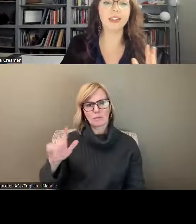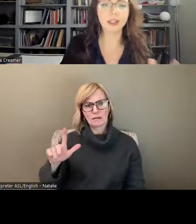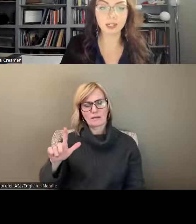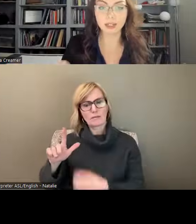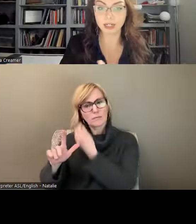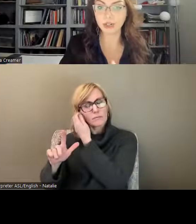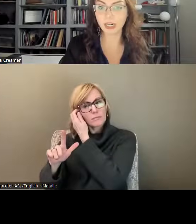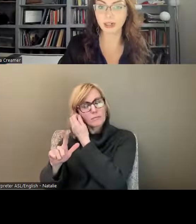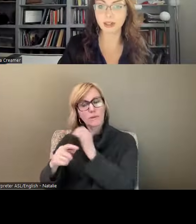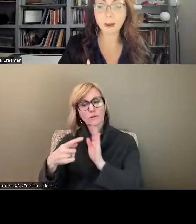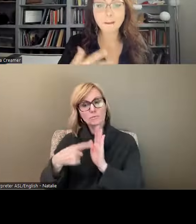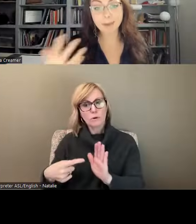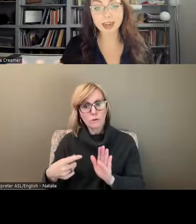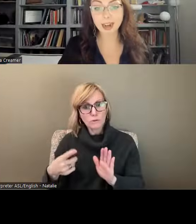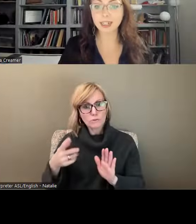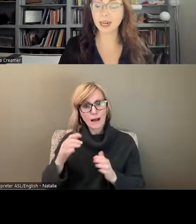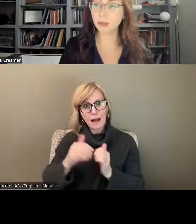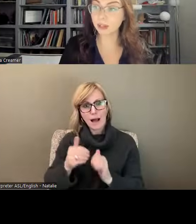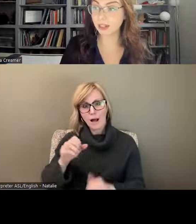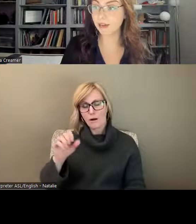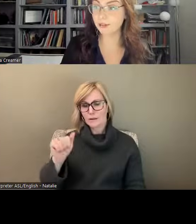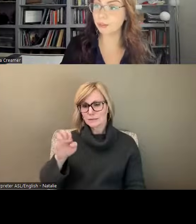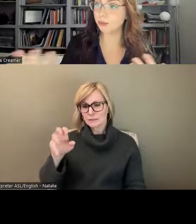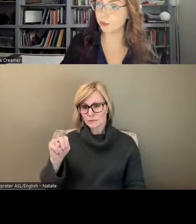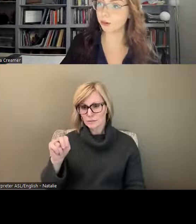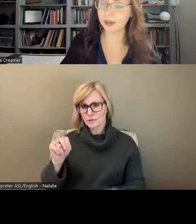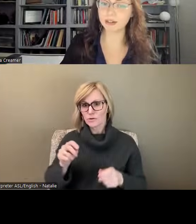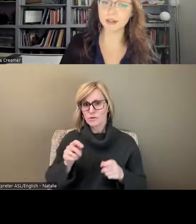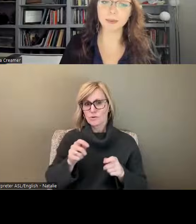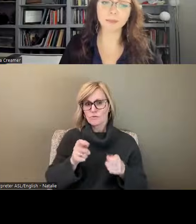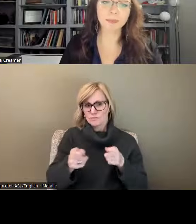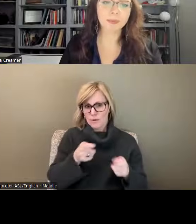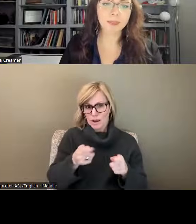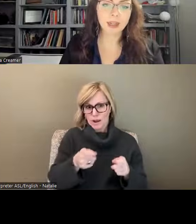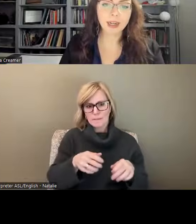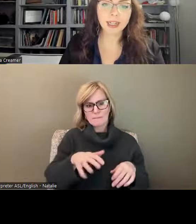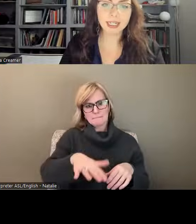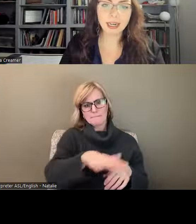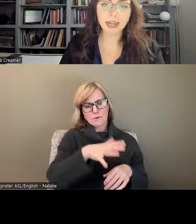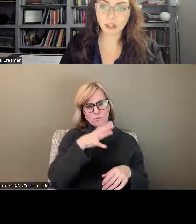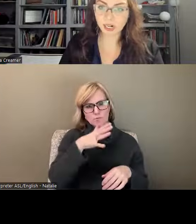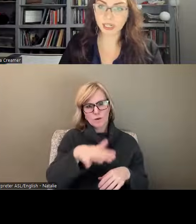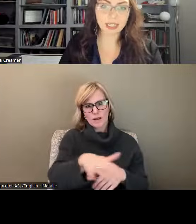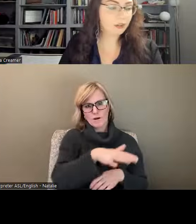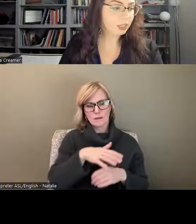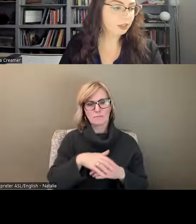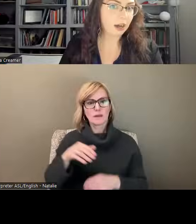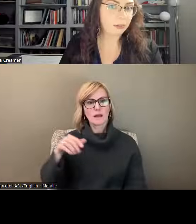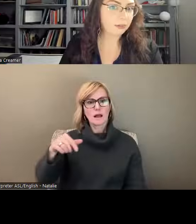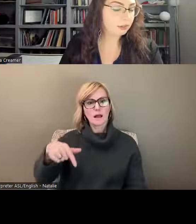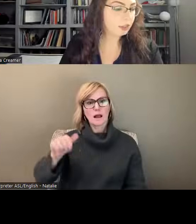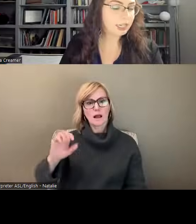what Assyrian administration might have ended up looking like from the rural point of view. The site of Tigris itself